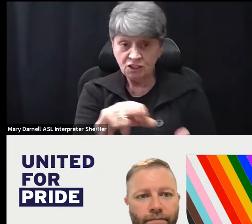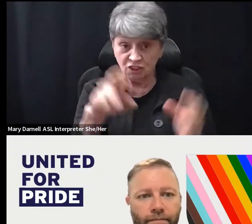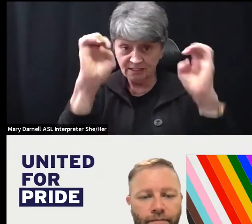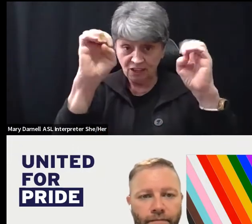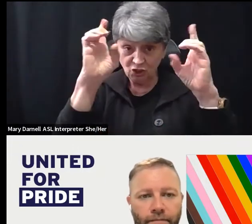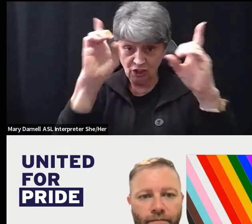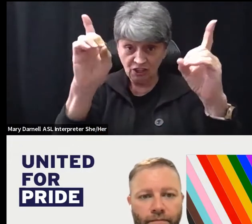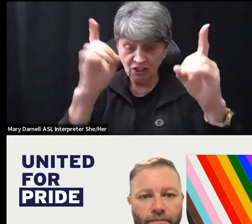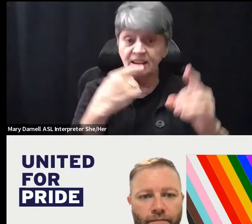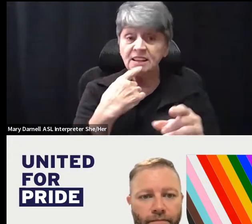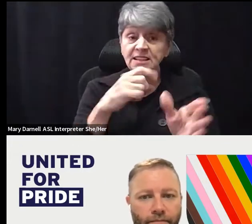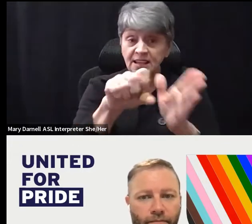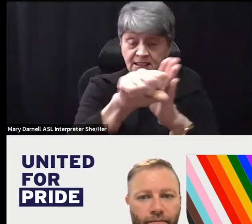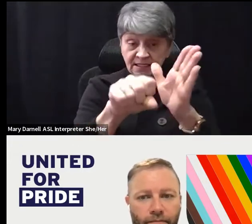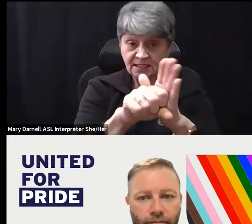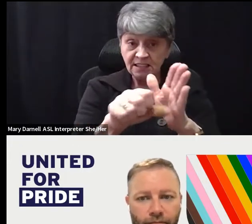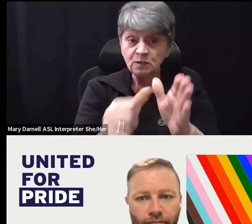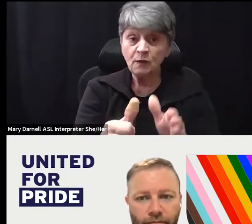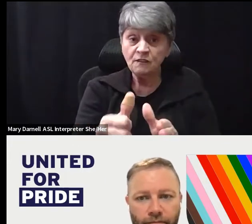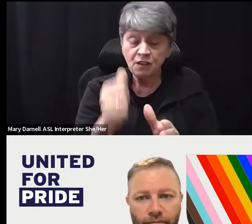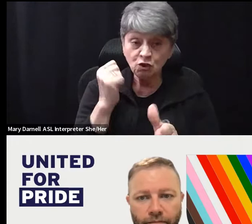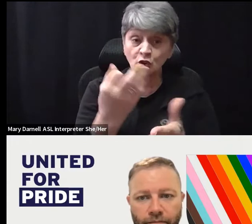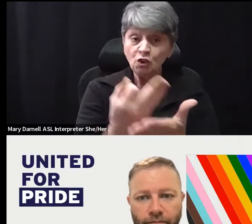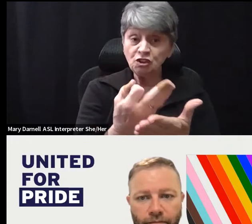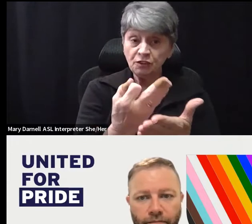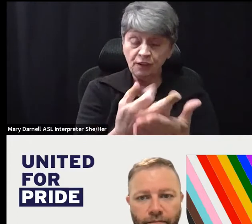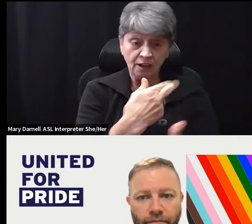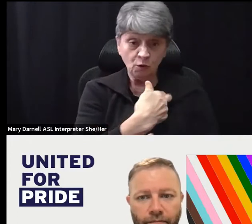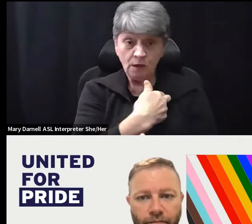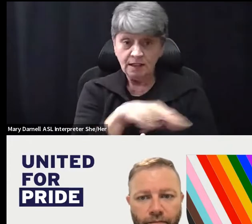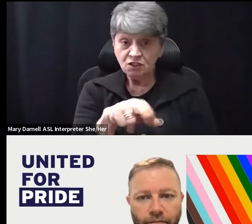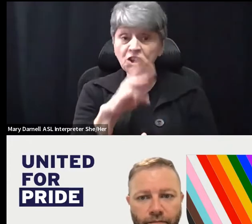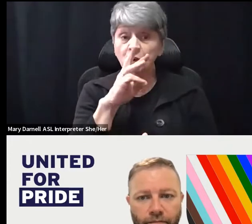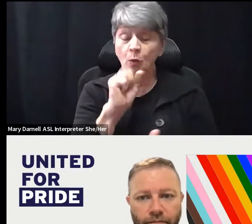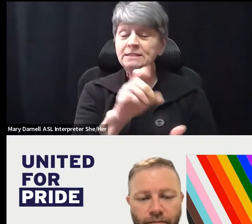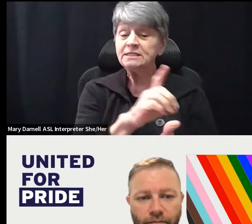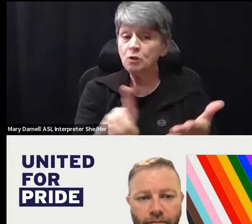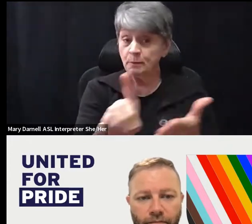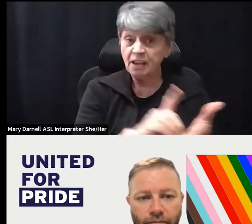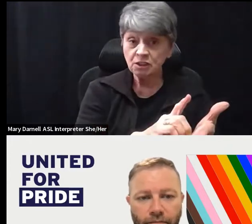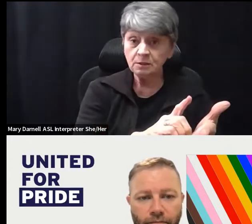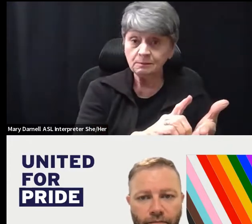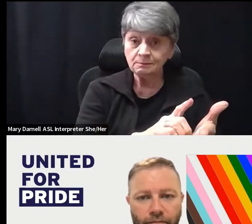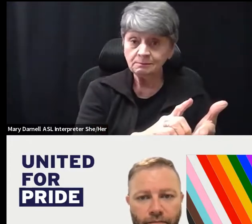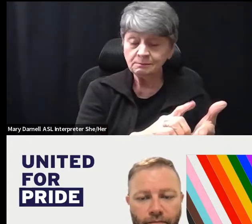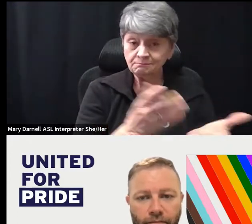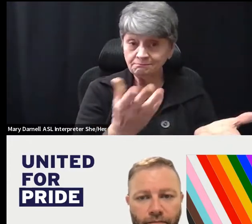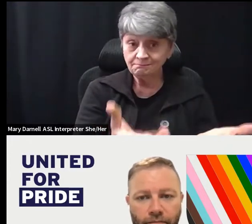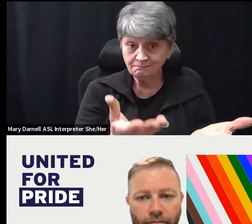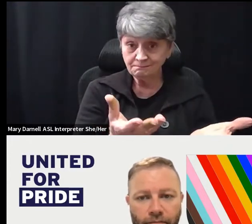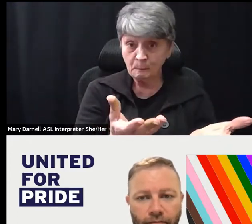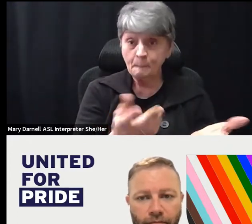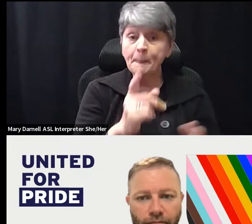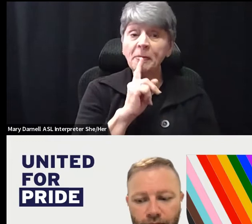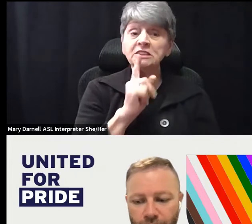the state's refusal to fund religious education was actually religious discrimination, as Rachel alluded to. So it was religious